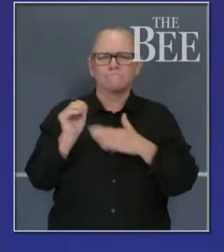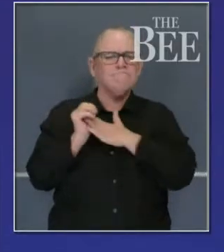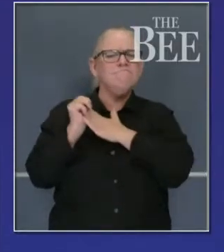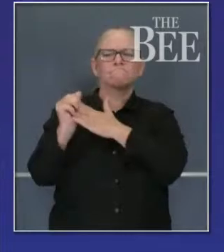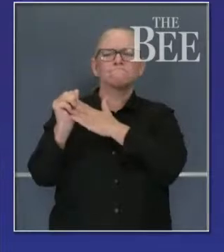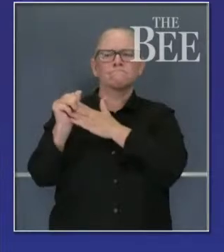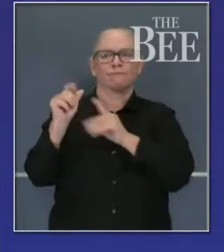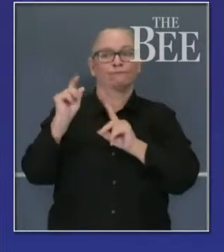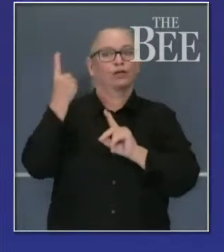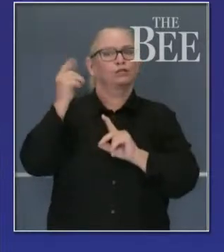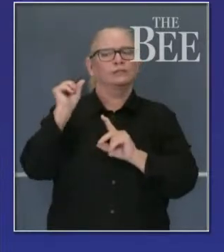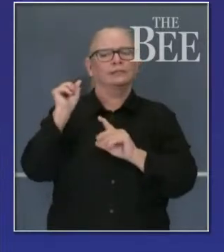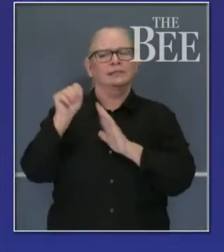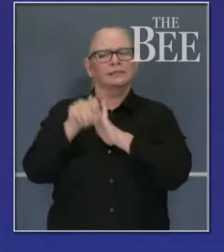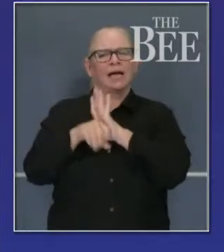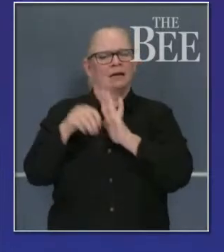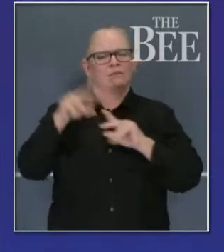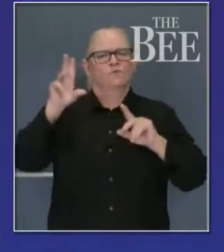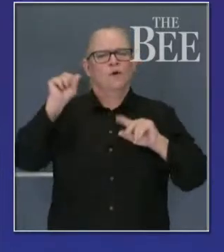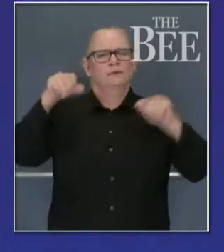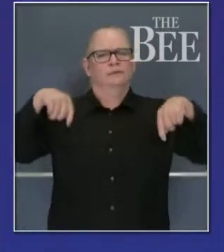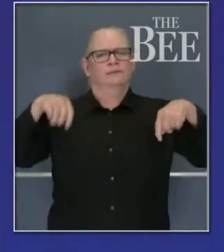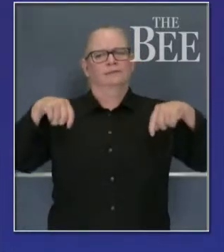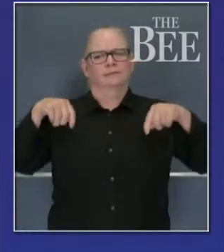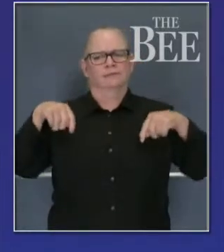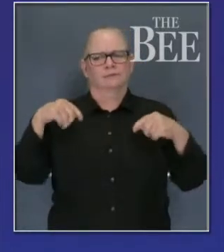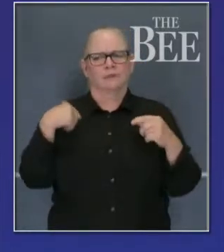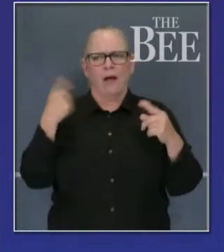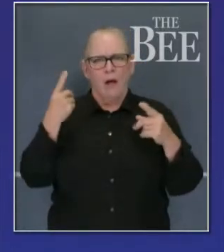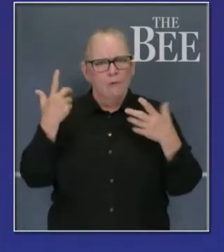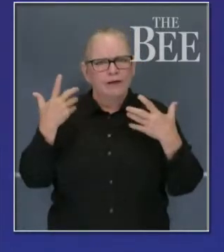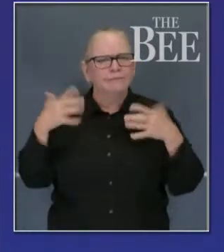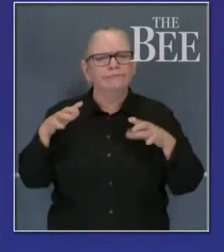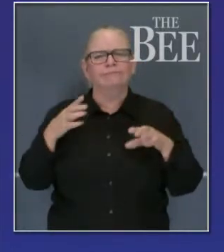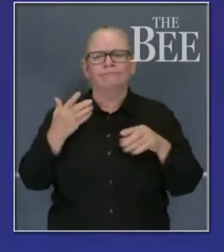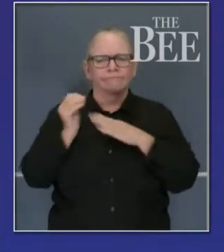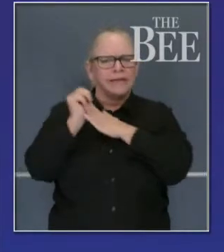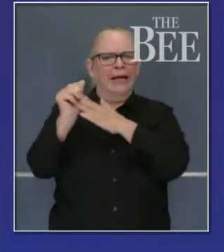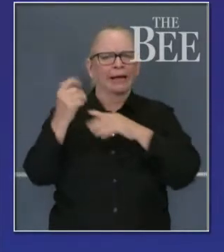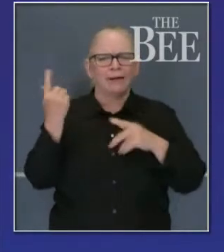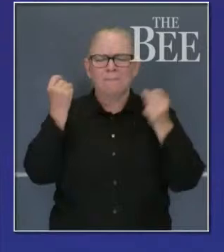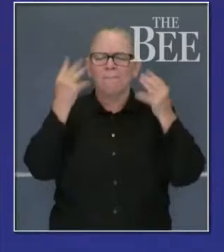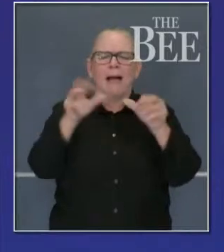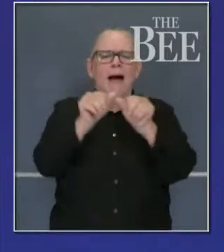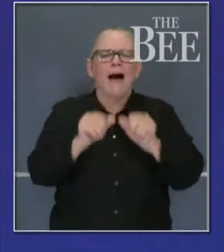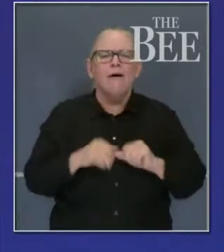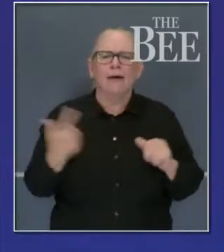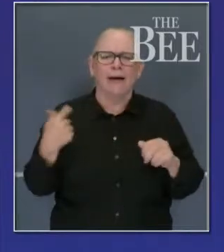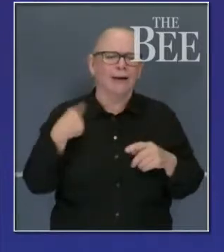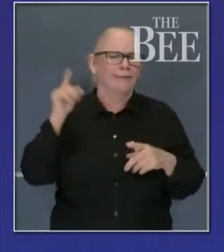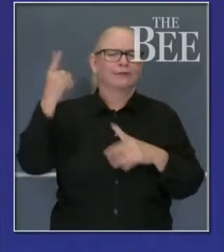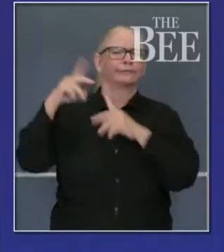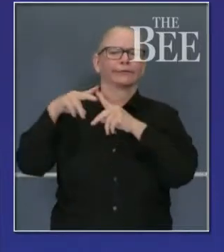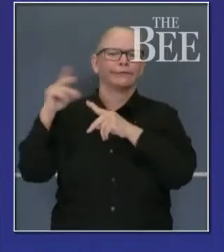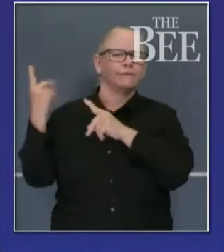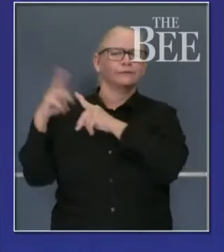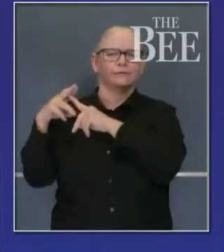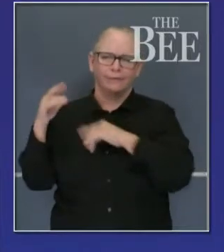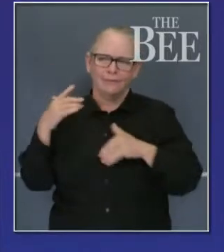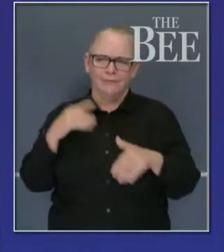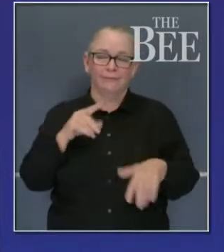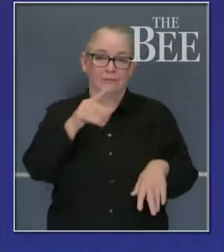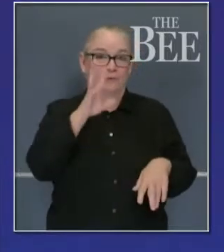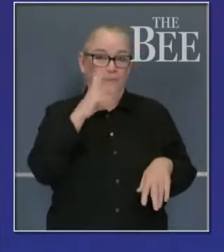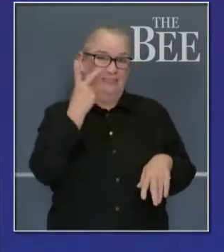have more work still to do. And you'll be hearing a series of those announcements over the next few weeks and months as we advance